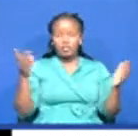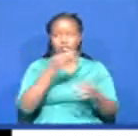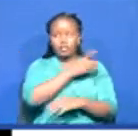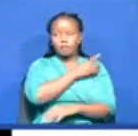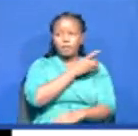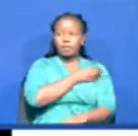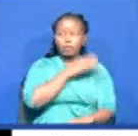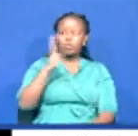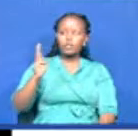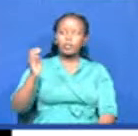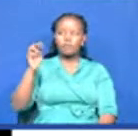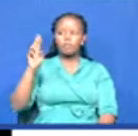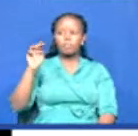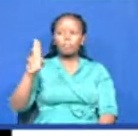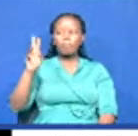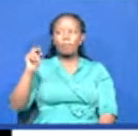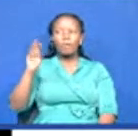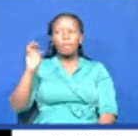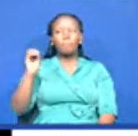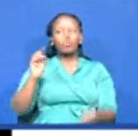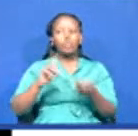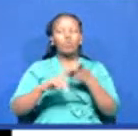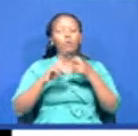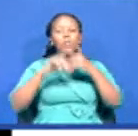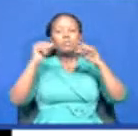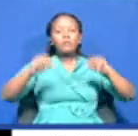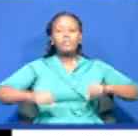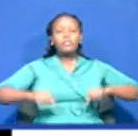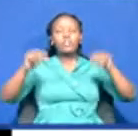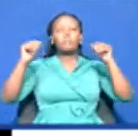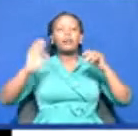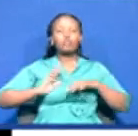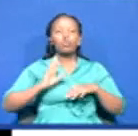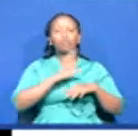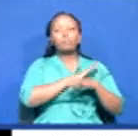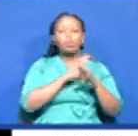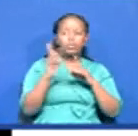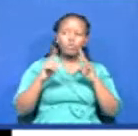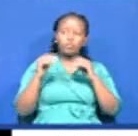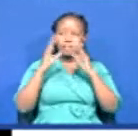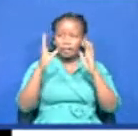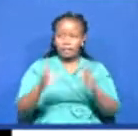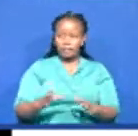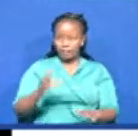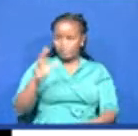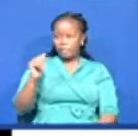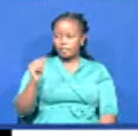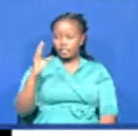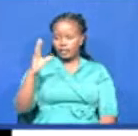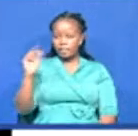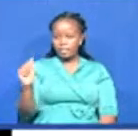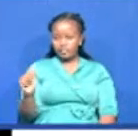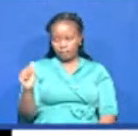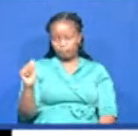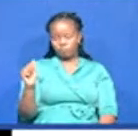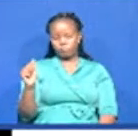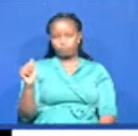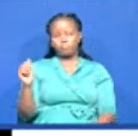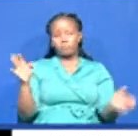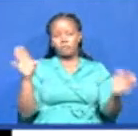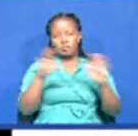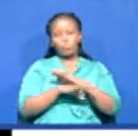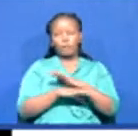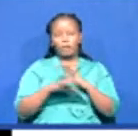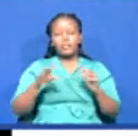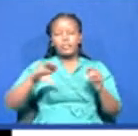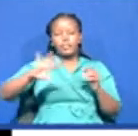Linyiru, the Chairperson, Board of Directors, Anti-Counterfeit Authority, Ms. Flora Mutahi, Deputy County